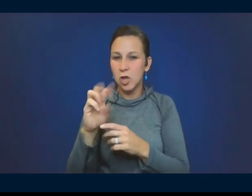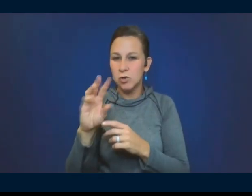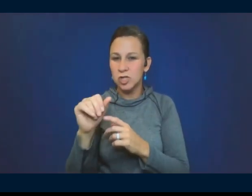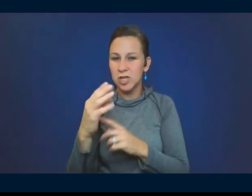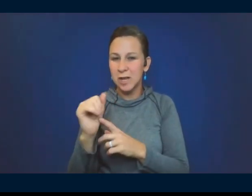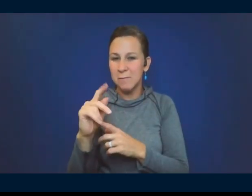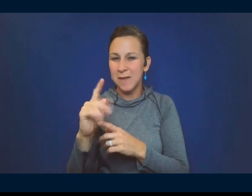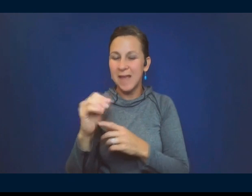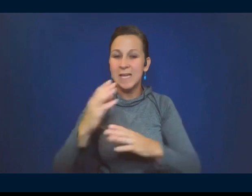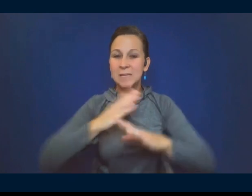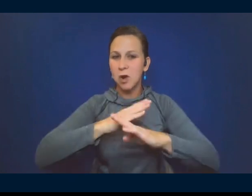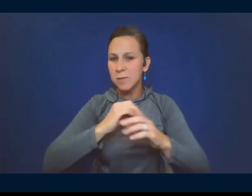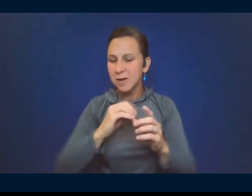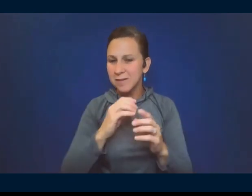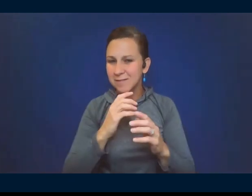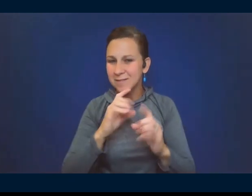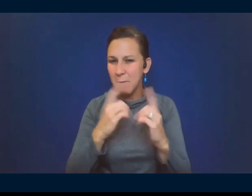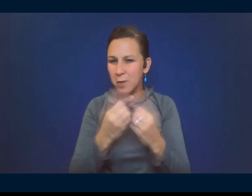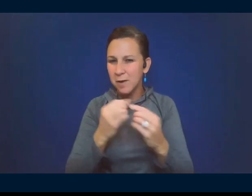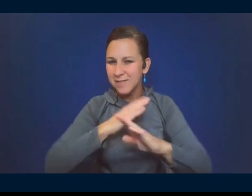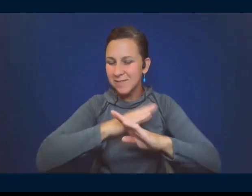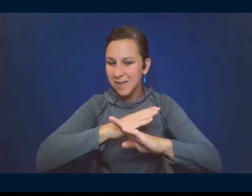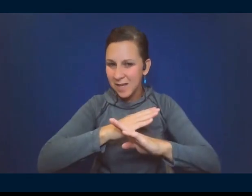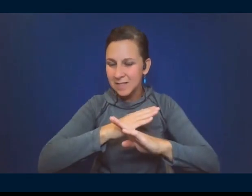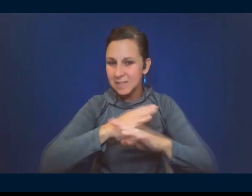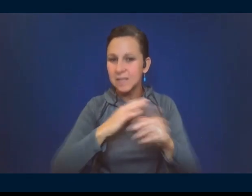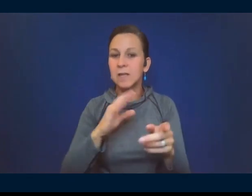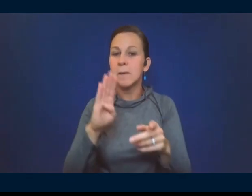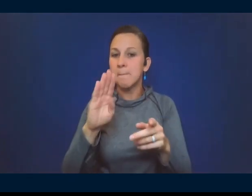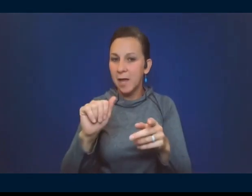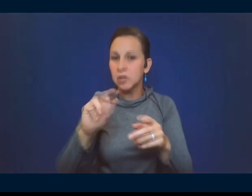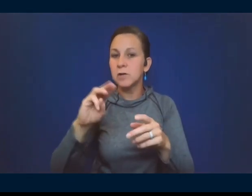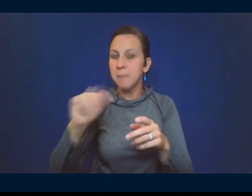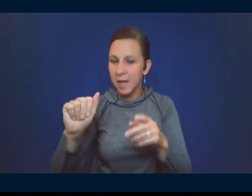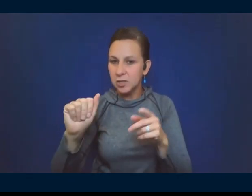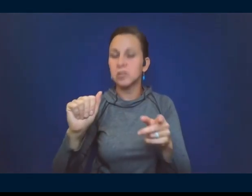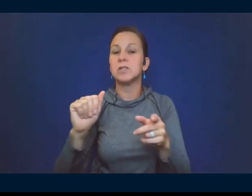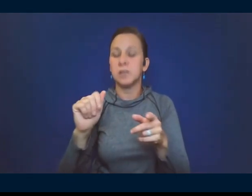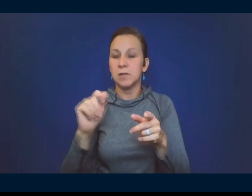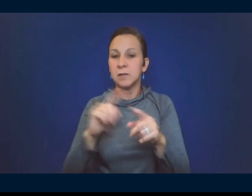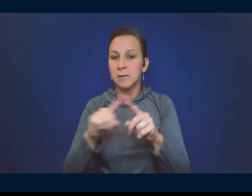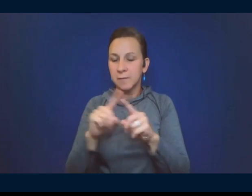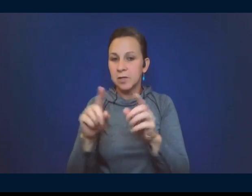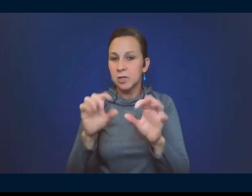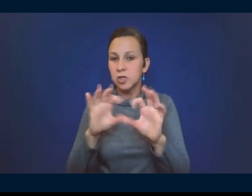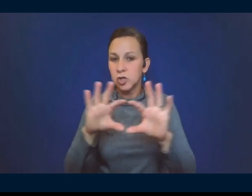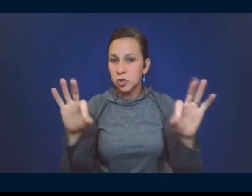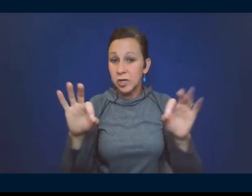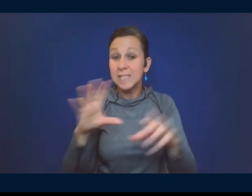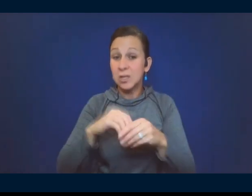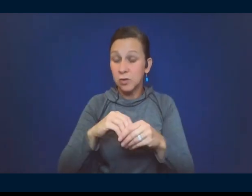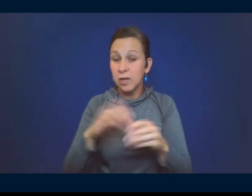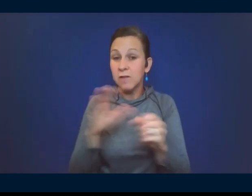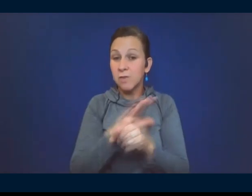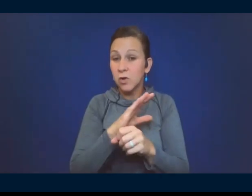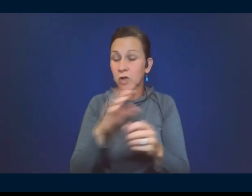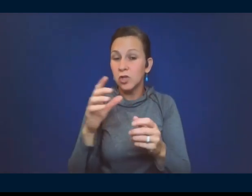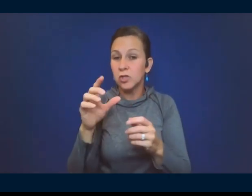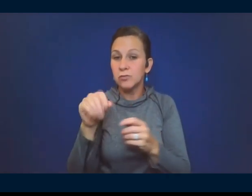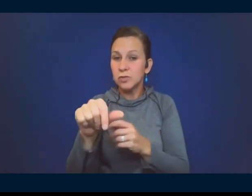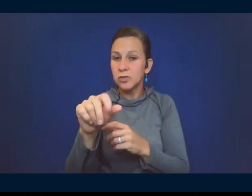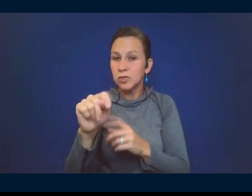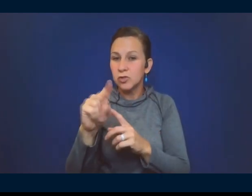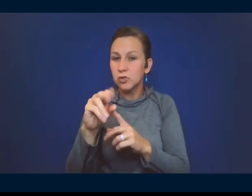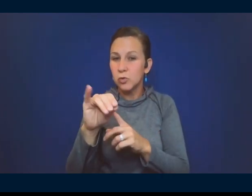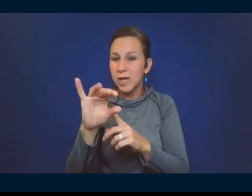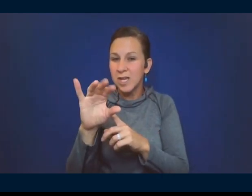Defense program that funds bachelor's, master's, and PhD STEM degrees, including full tuition and a stipend ranging from $30,000